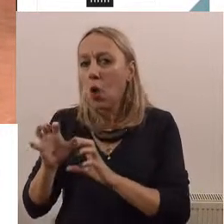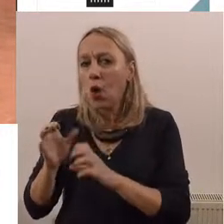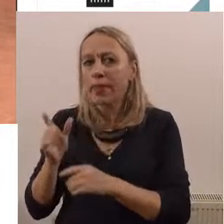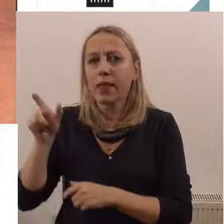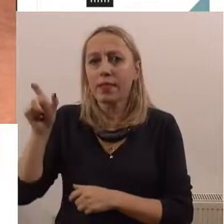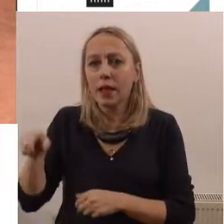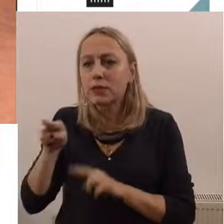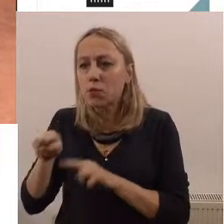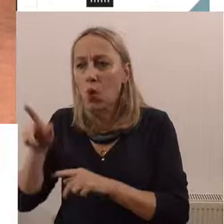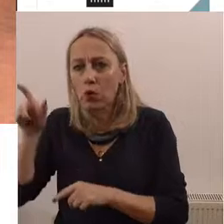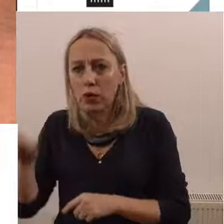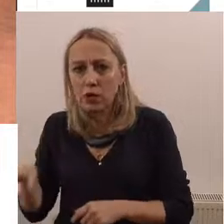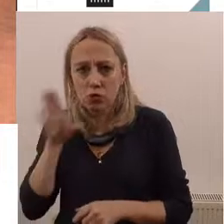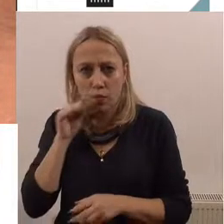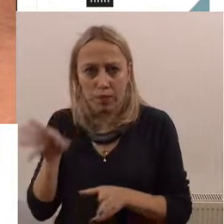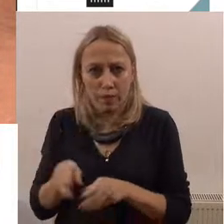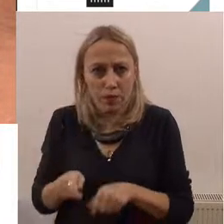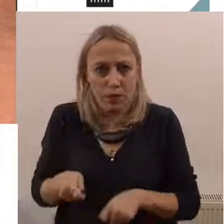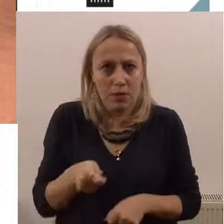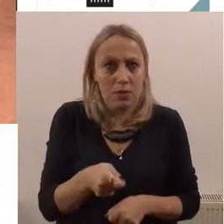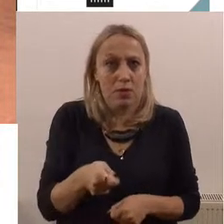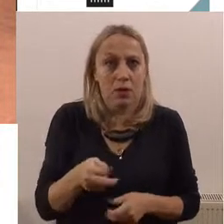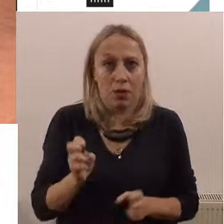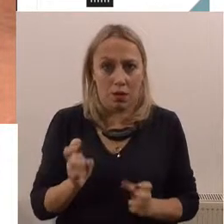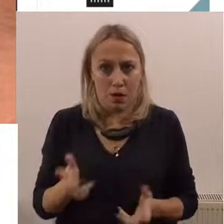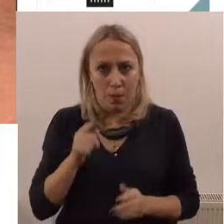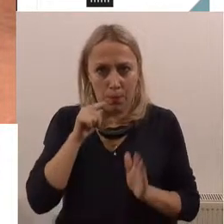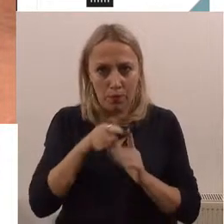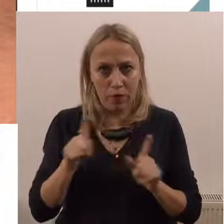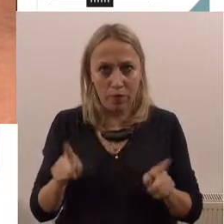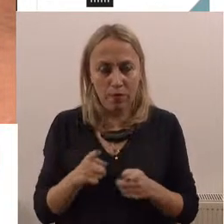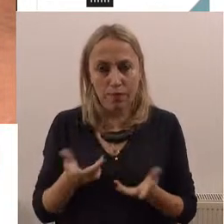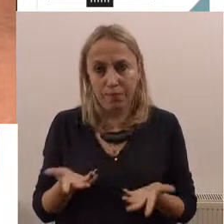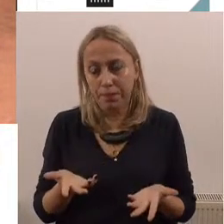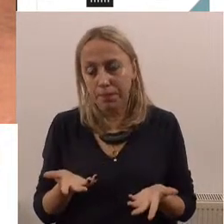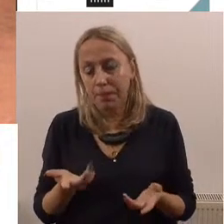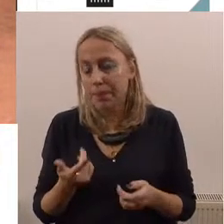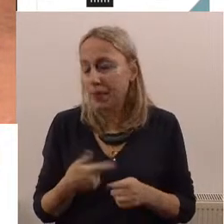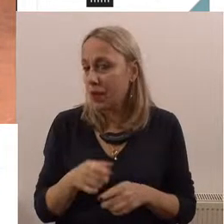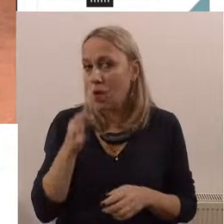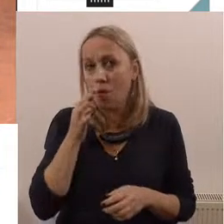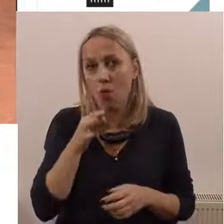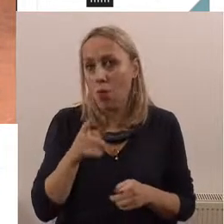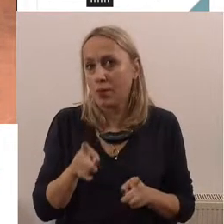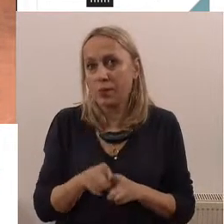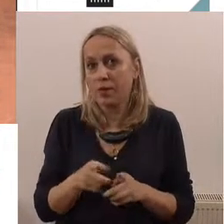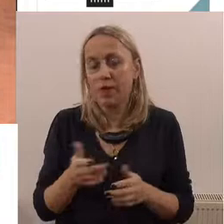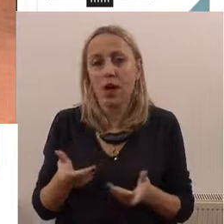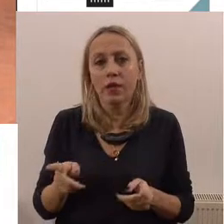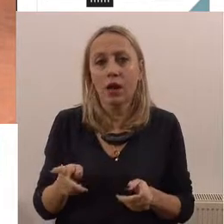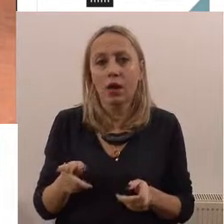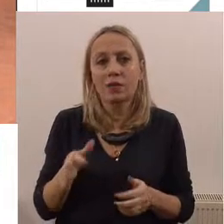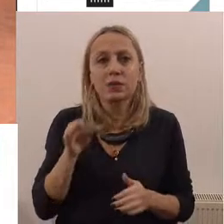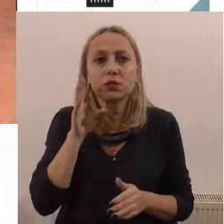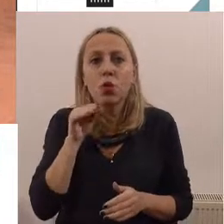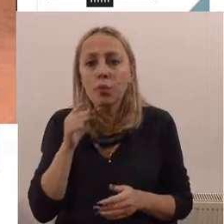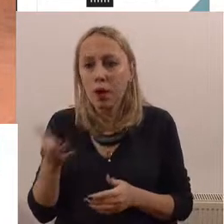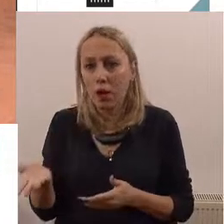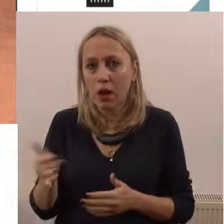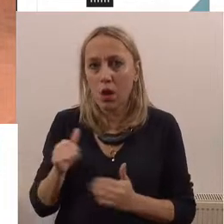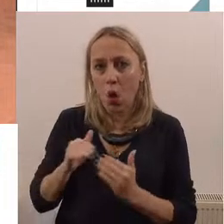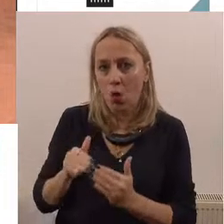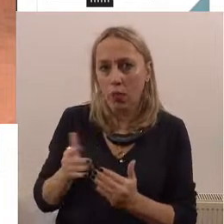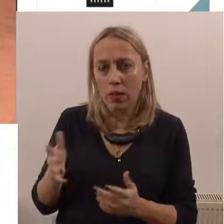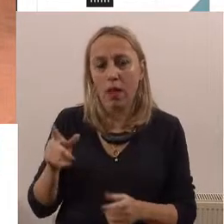was the most delicate issues, raising most questions from the attendants and other